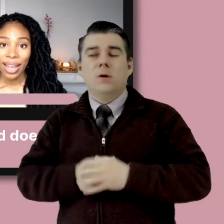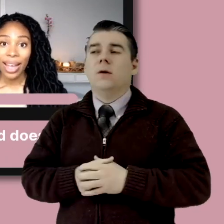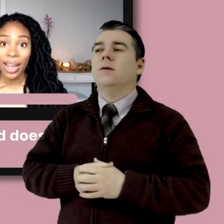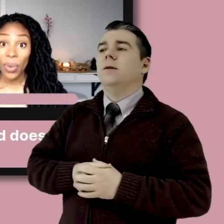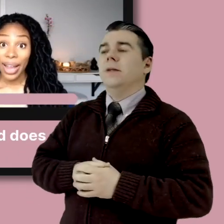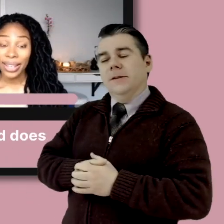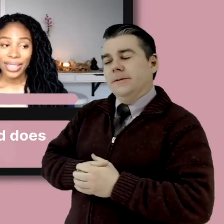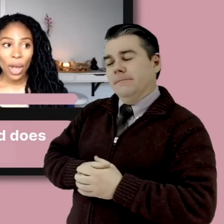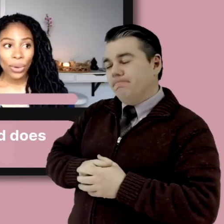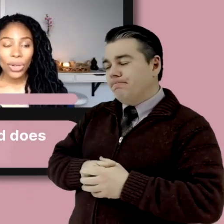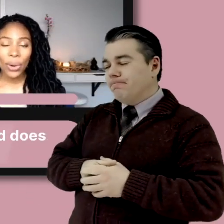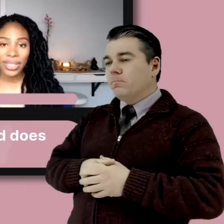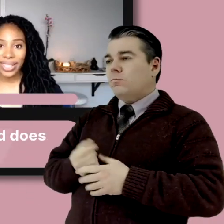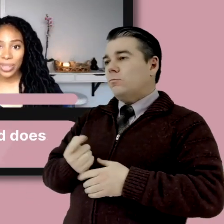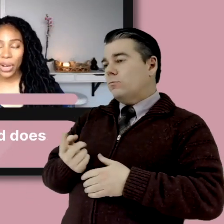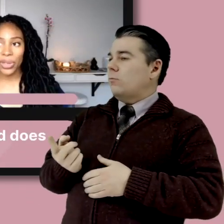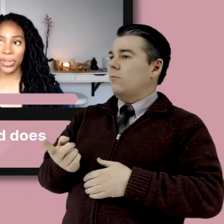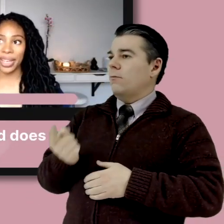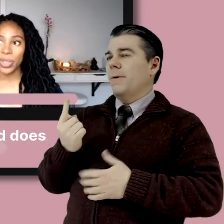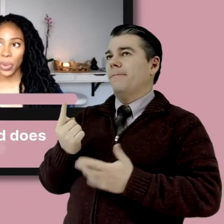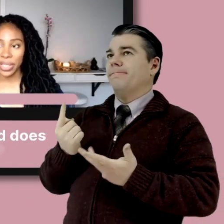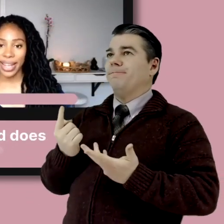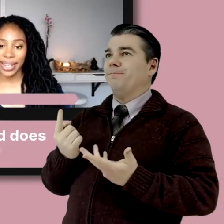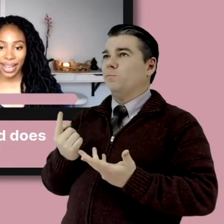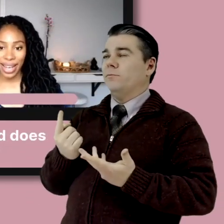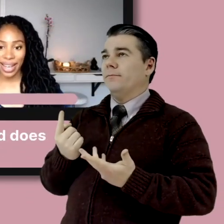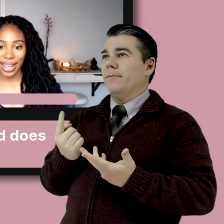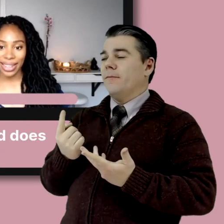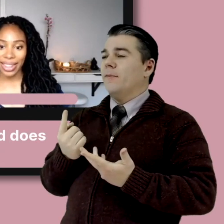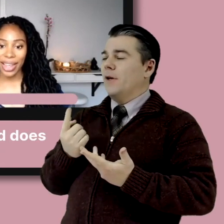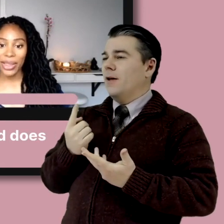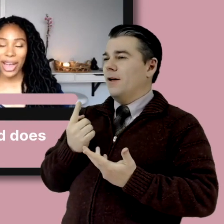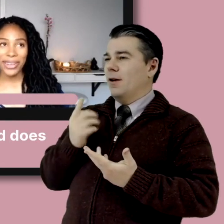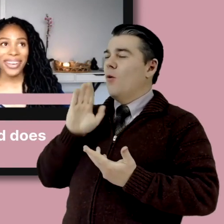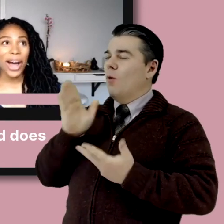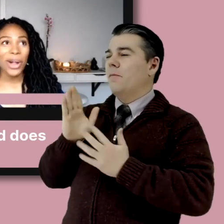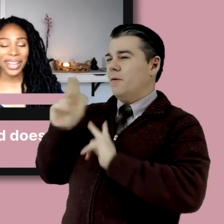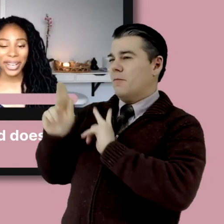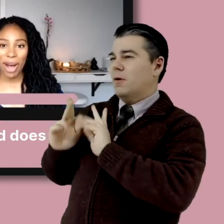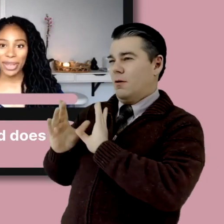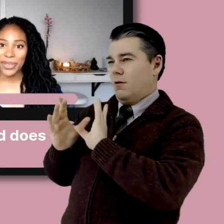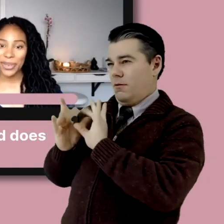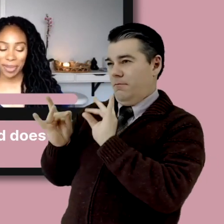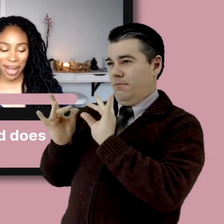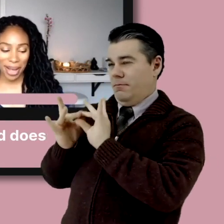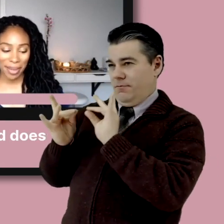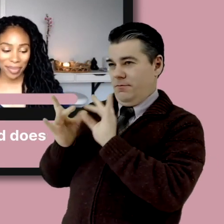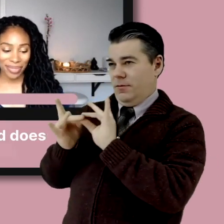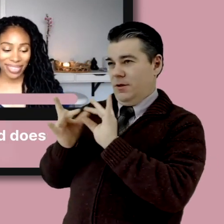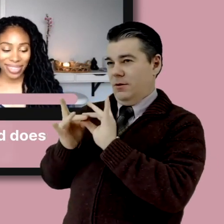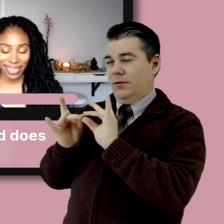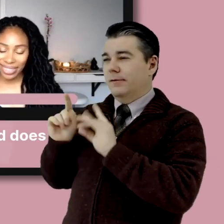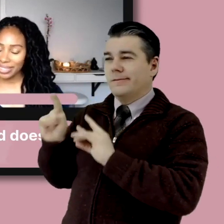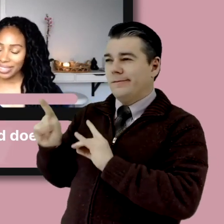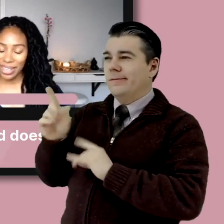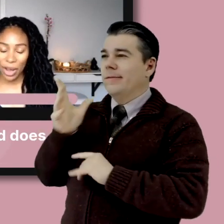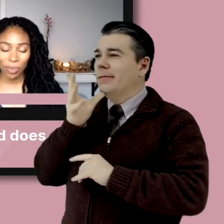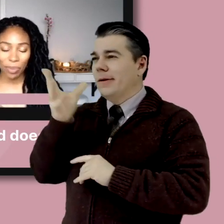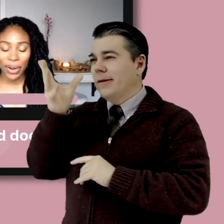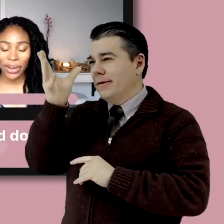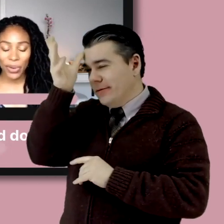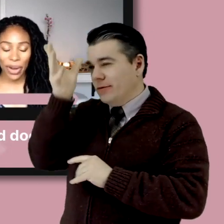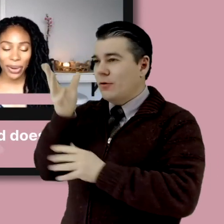question. Right. So, it's one of those things where it's like I'll get comments from